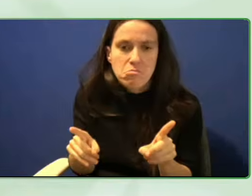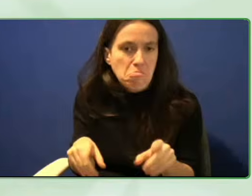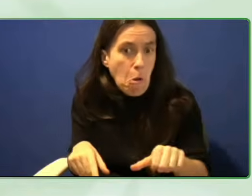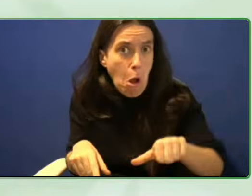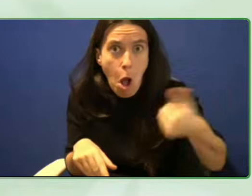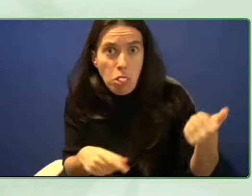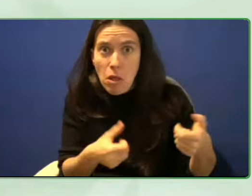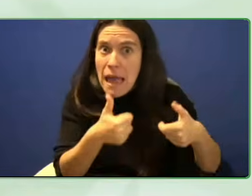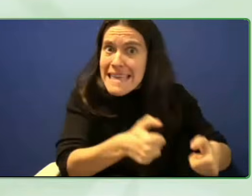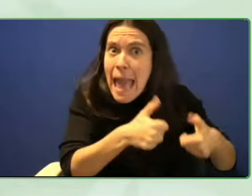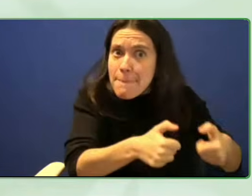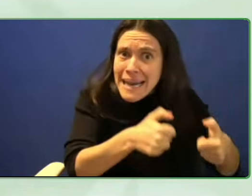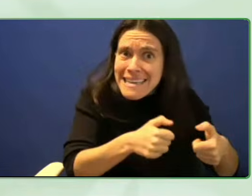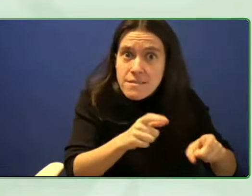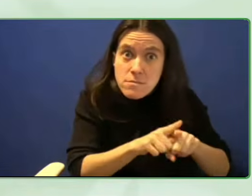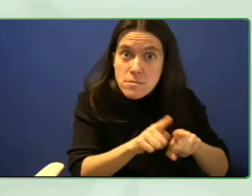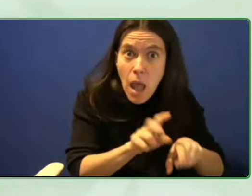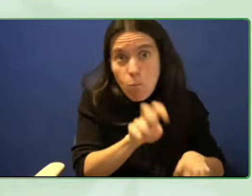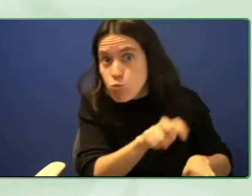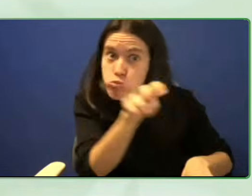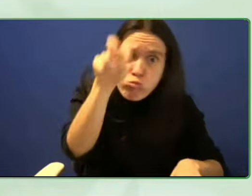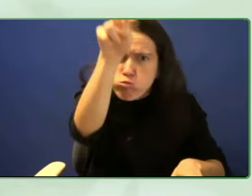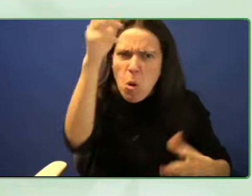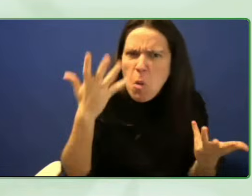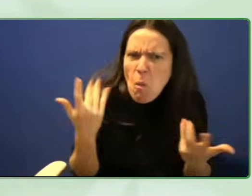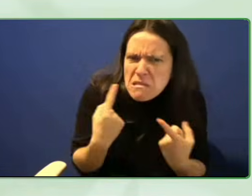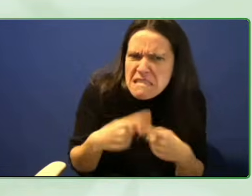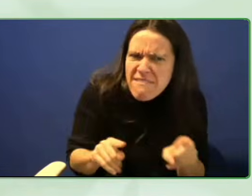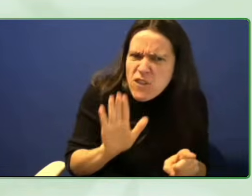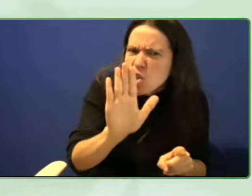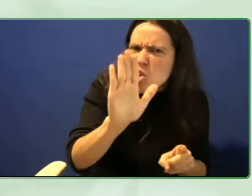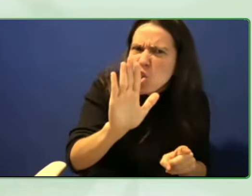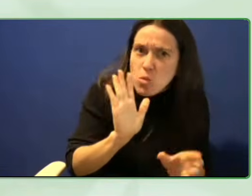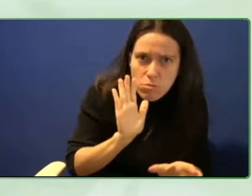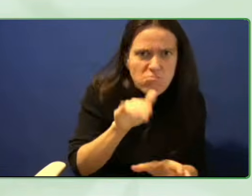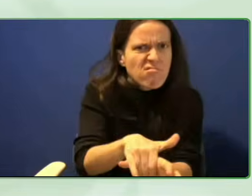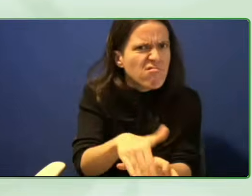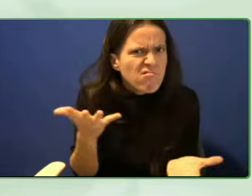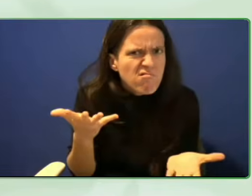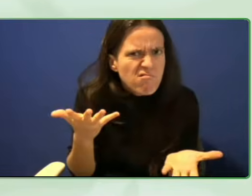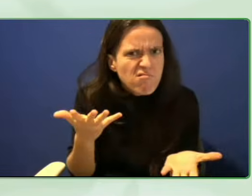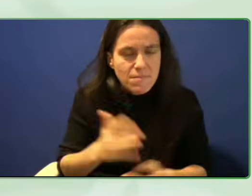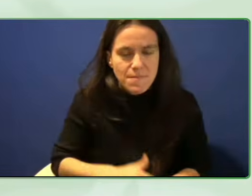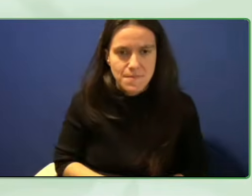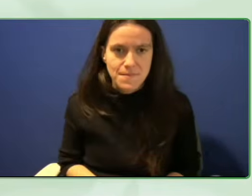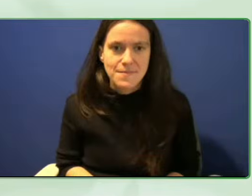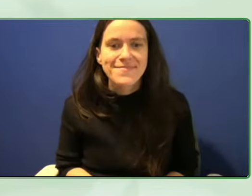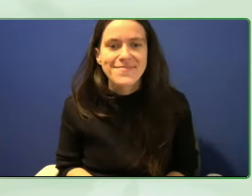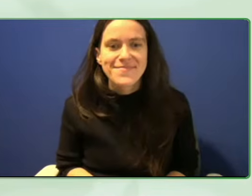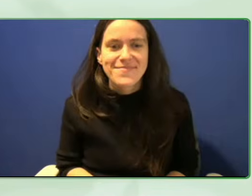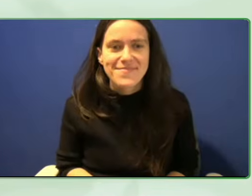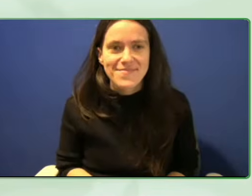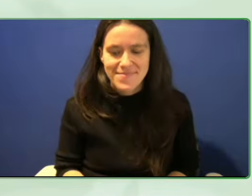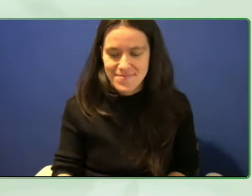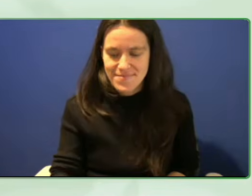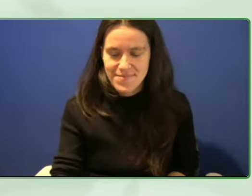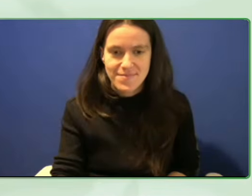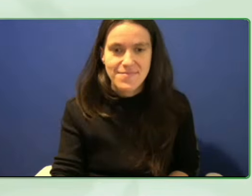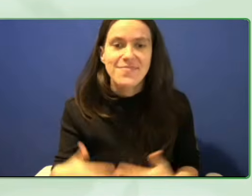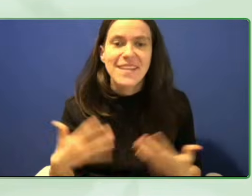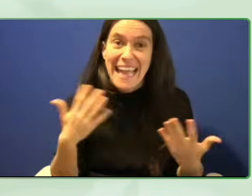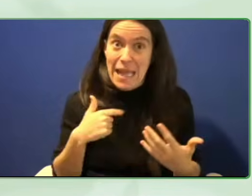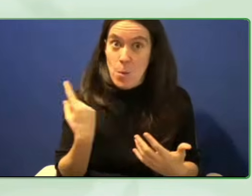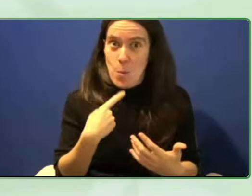market, and what prompted you to enter into this space? Yeah, certainly. So kind of what makes us different is